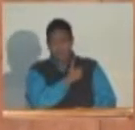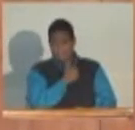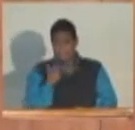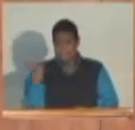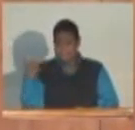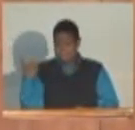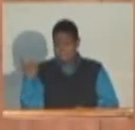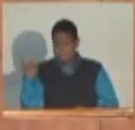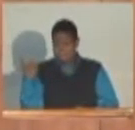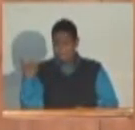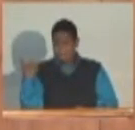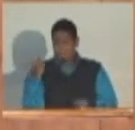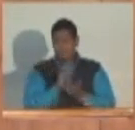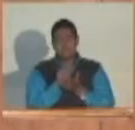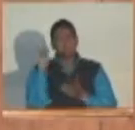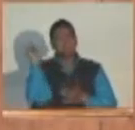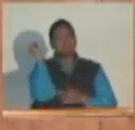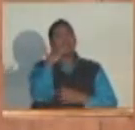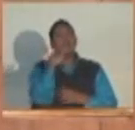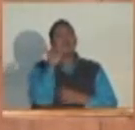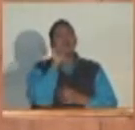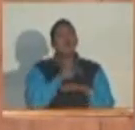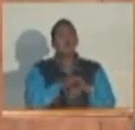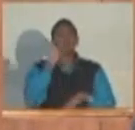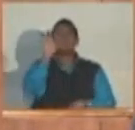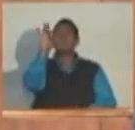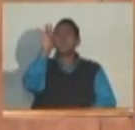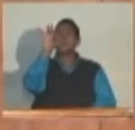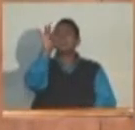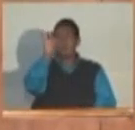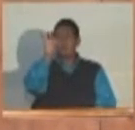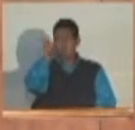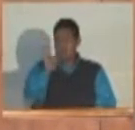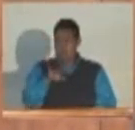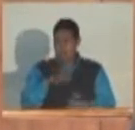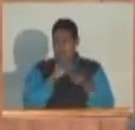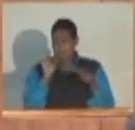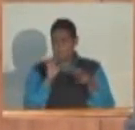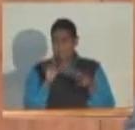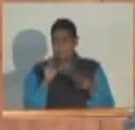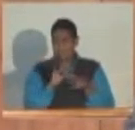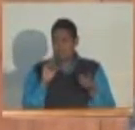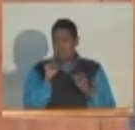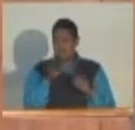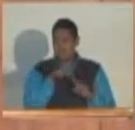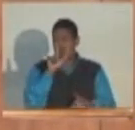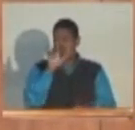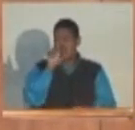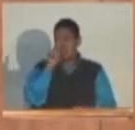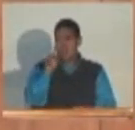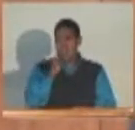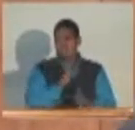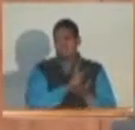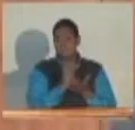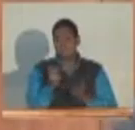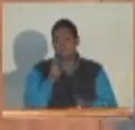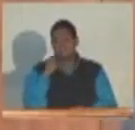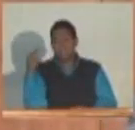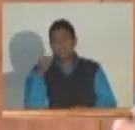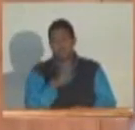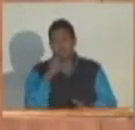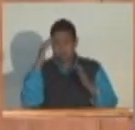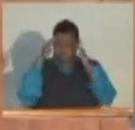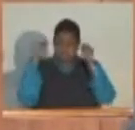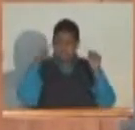sending out on Facebook a message about the clerk failing to tell you, Mr. President,